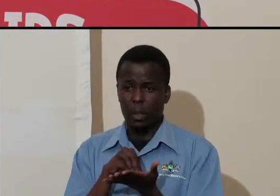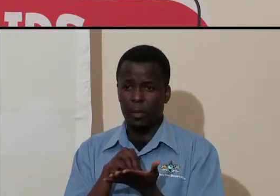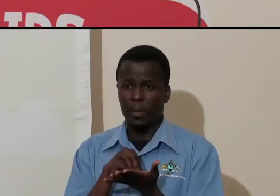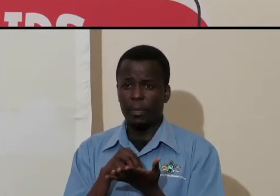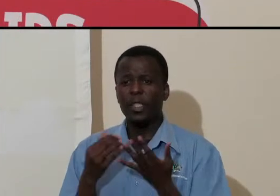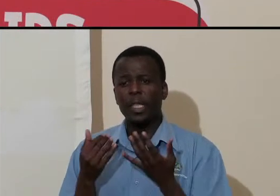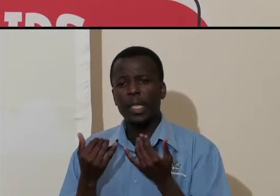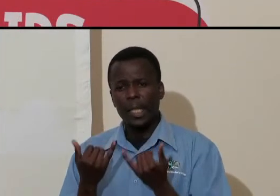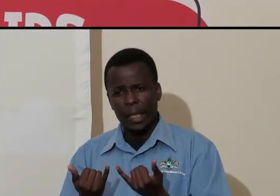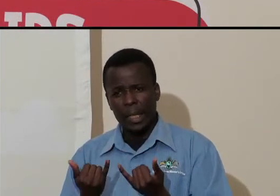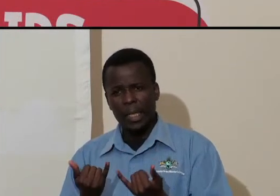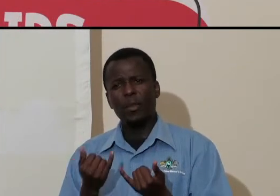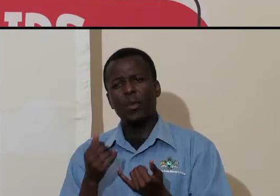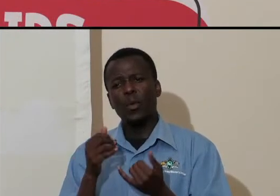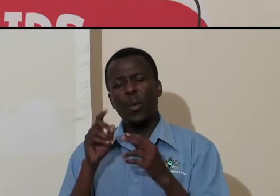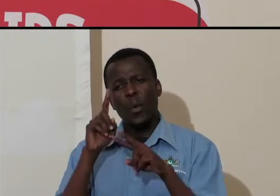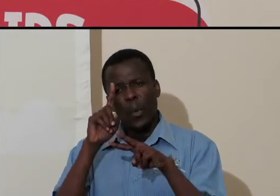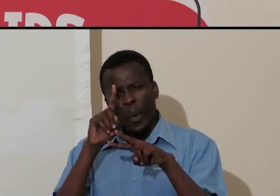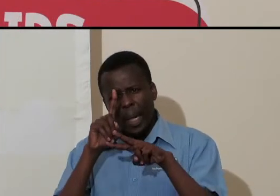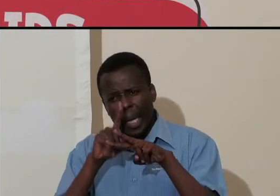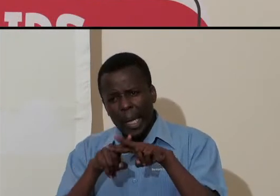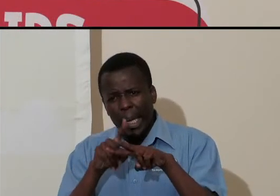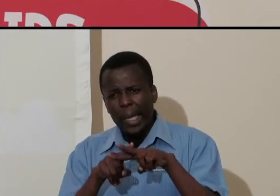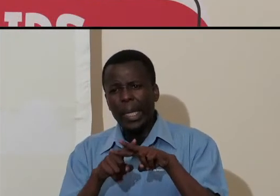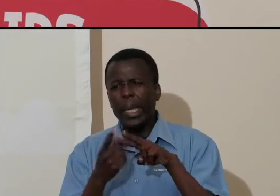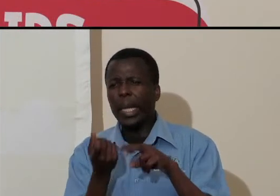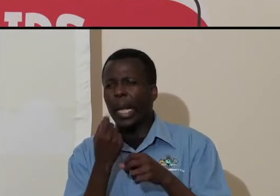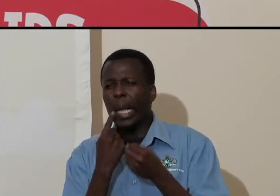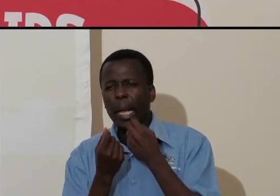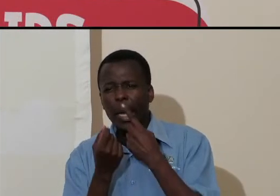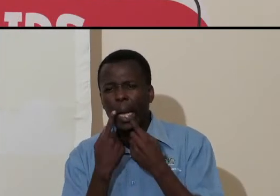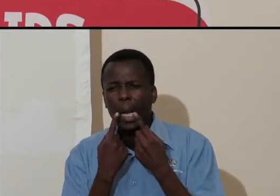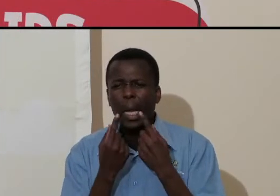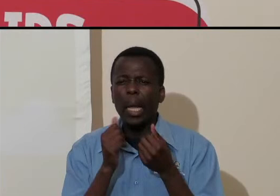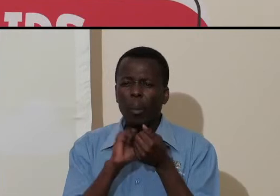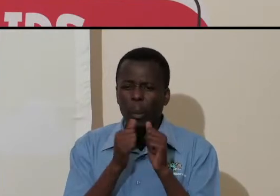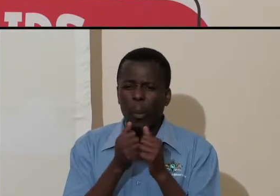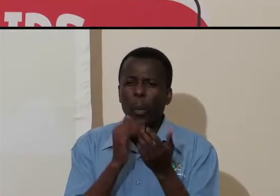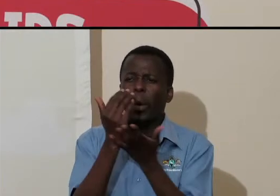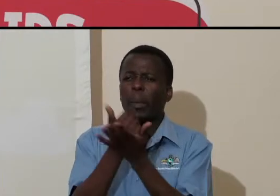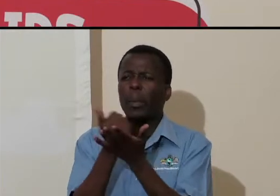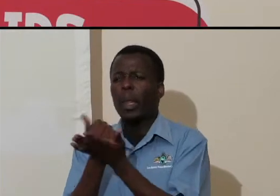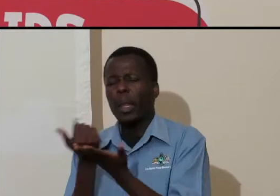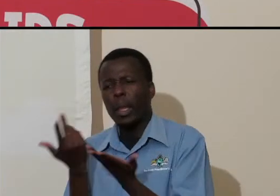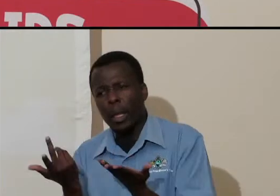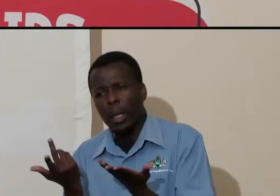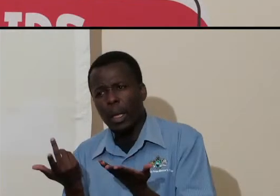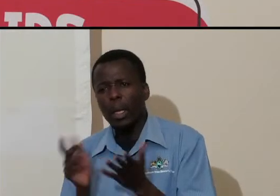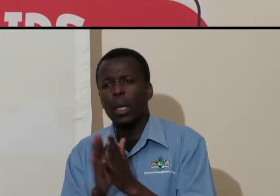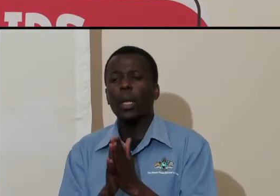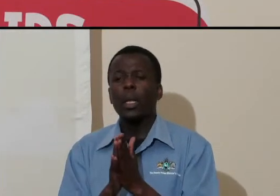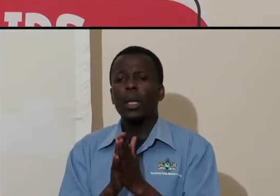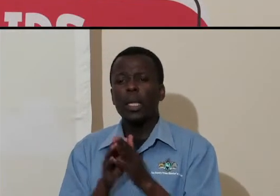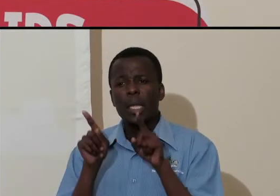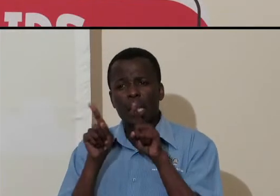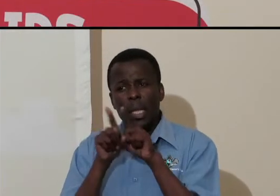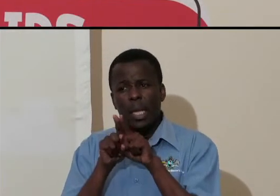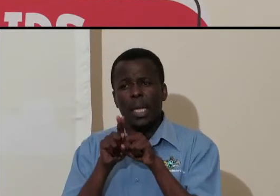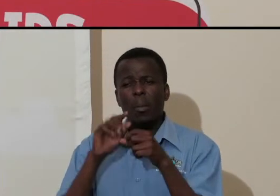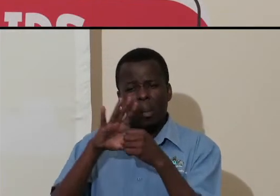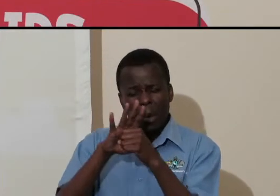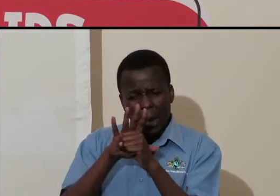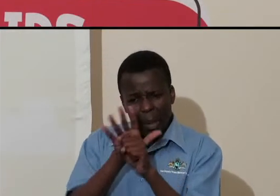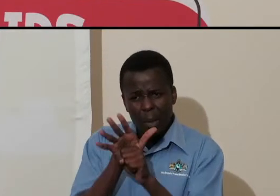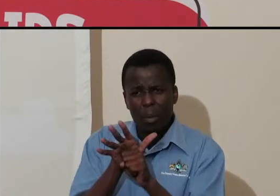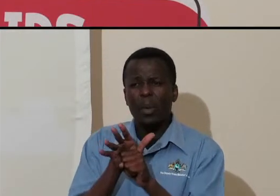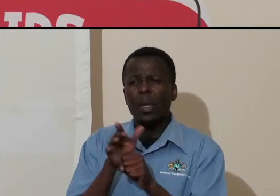HIV prevention, diagnosis, and treatment initiation. At the same time, the COVID-19 pandemic has highlighted to